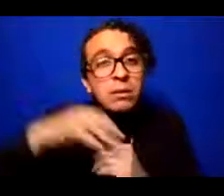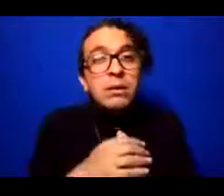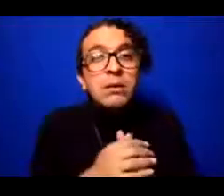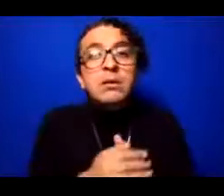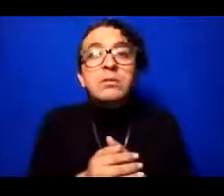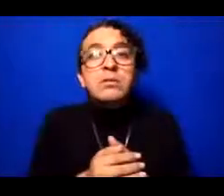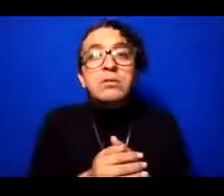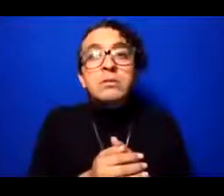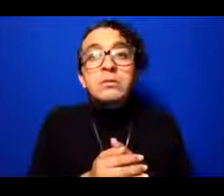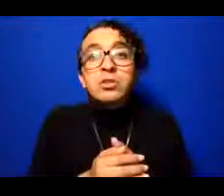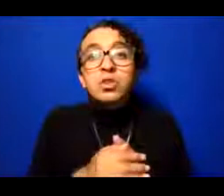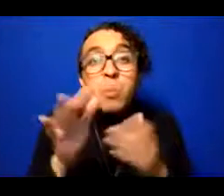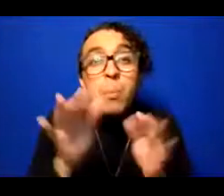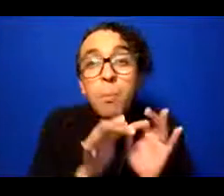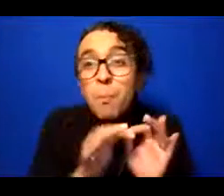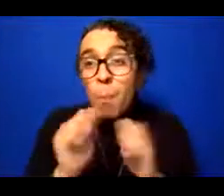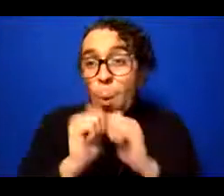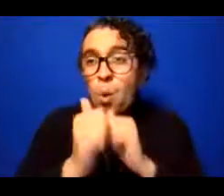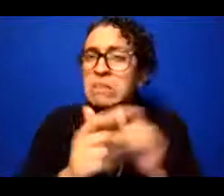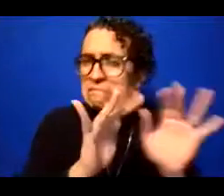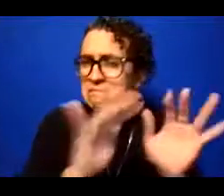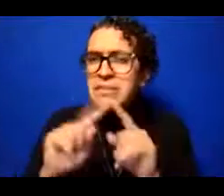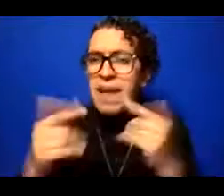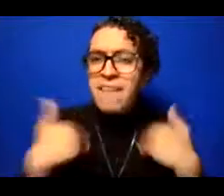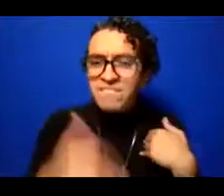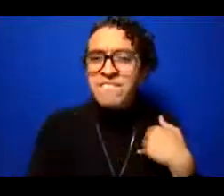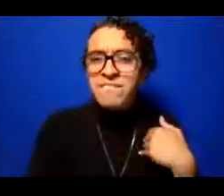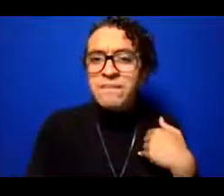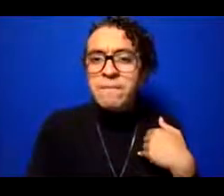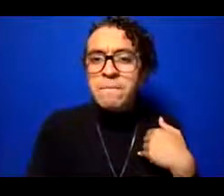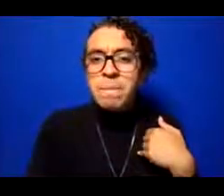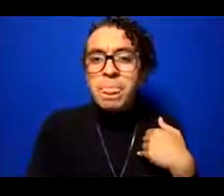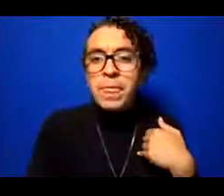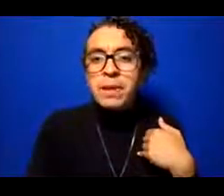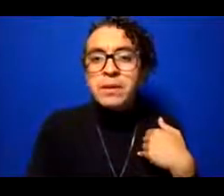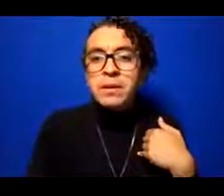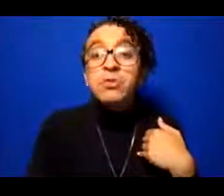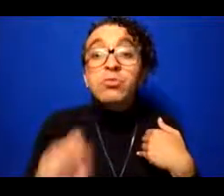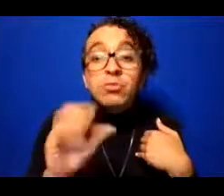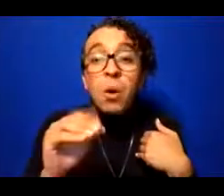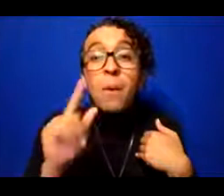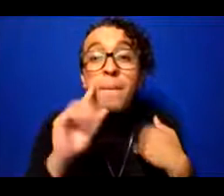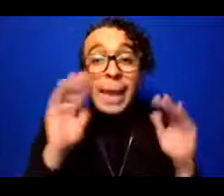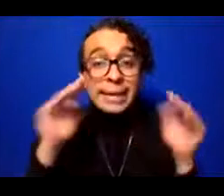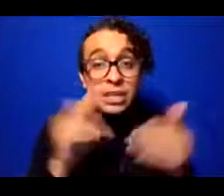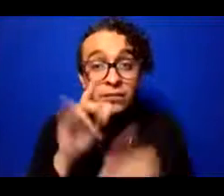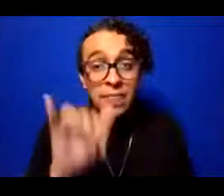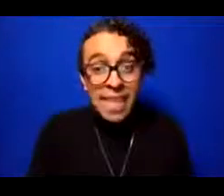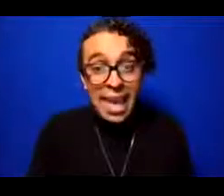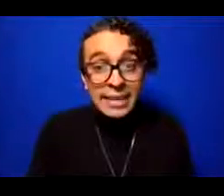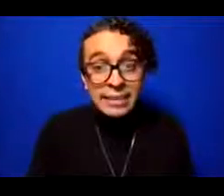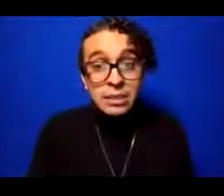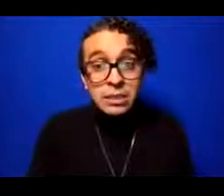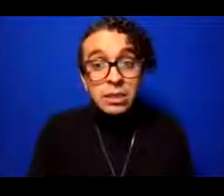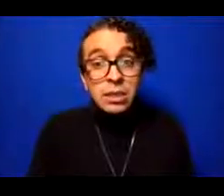sports, you name it. There's a lot of things going on in their life that can be stressful. And so really paying attention to that amount of stress